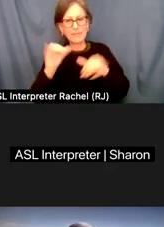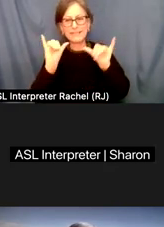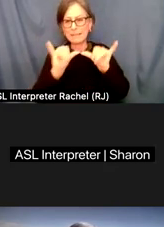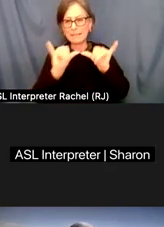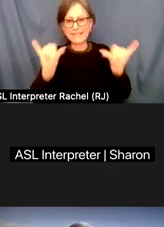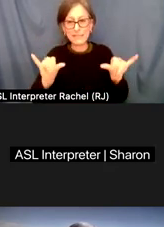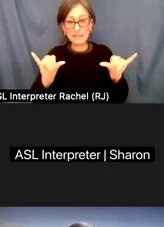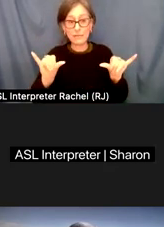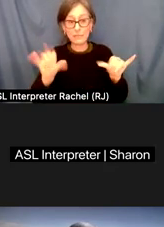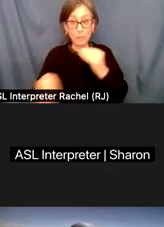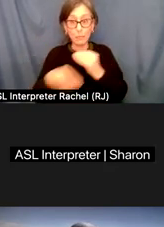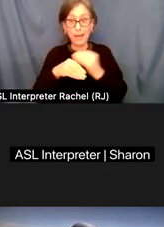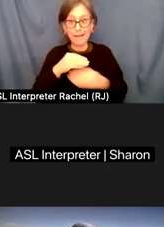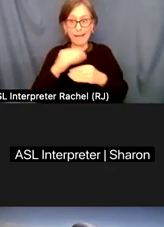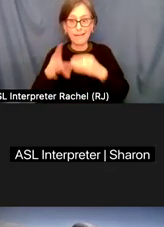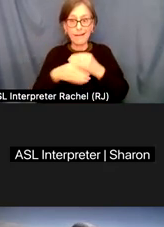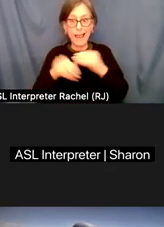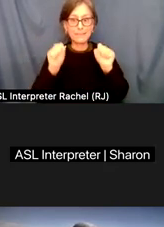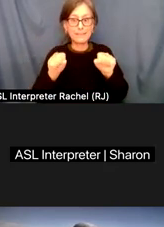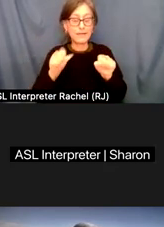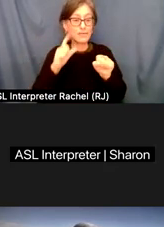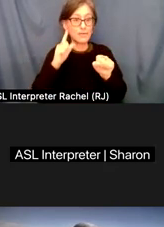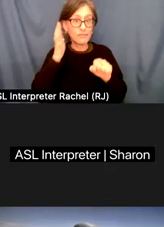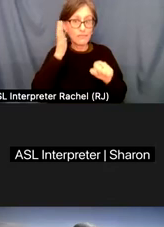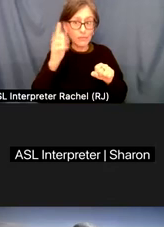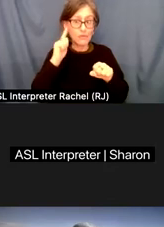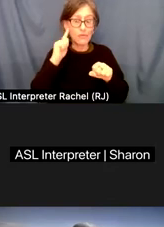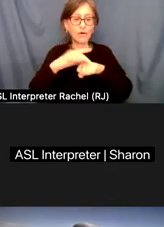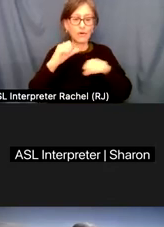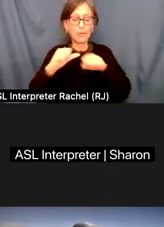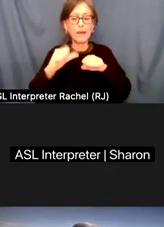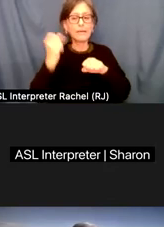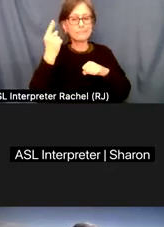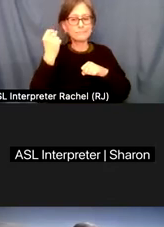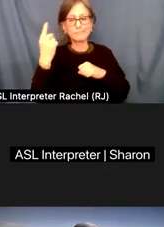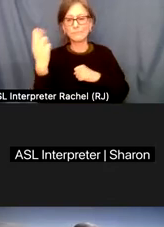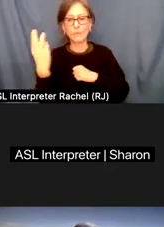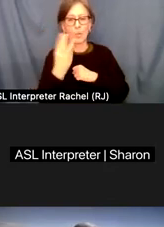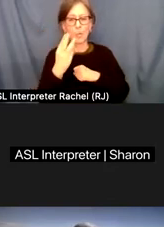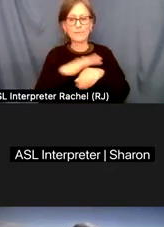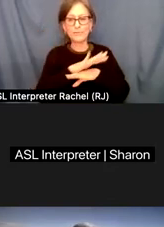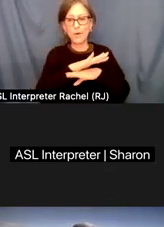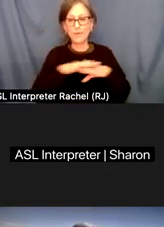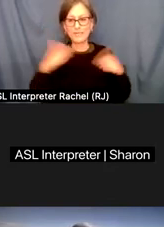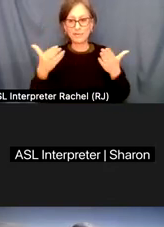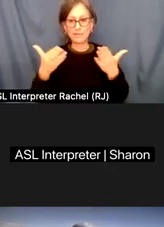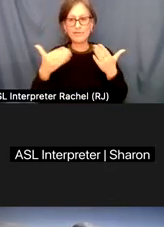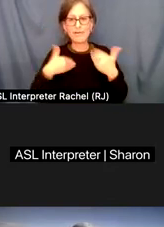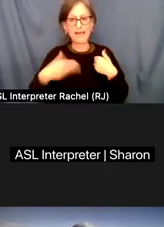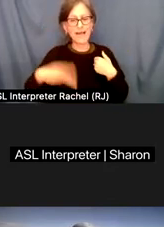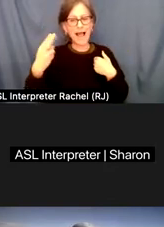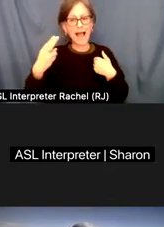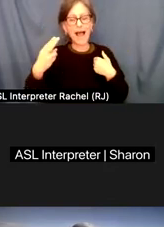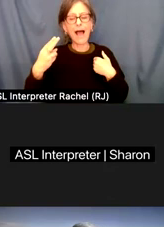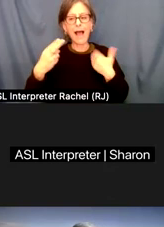when you add up all the potential earthquakes in the future, of course, the West Coast has very high earthquake